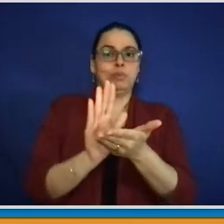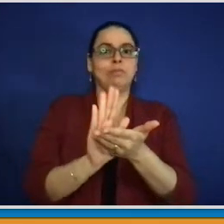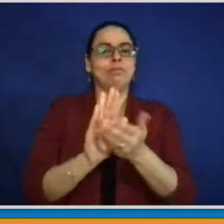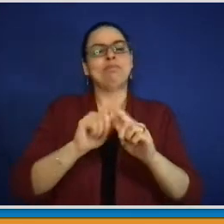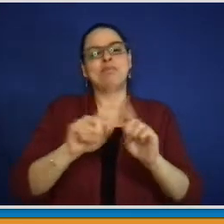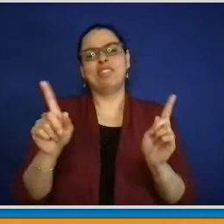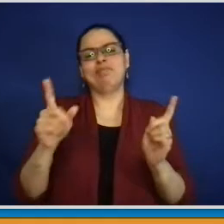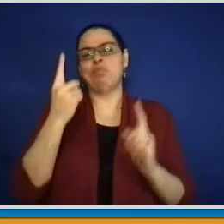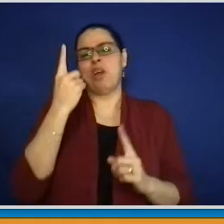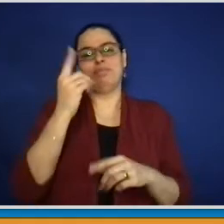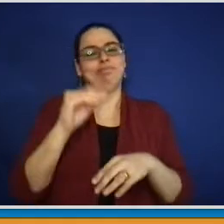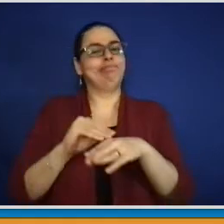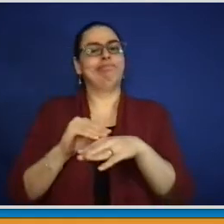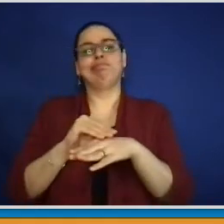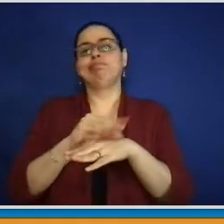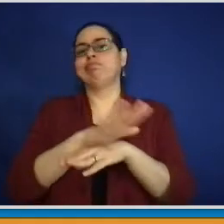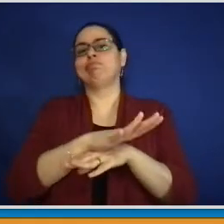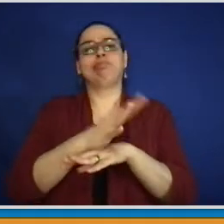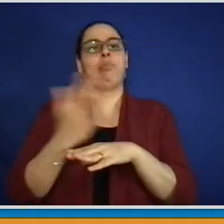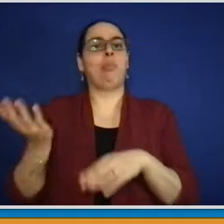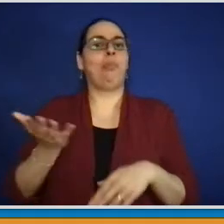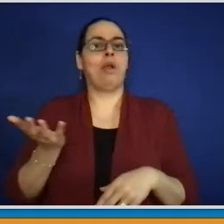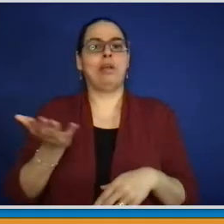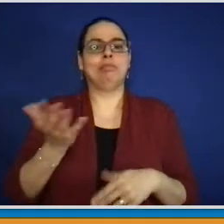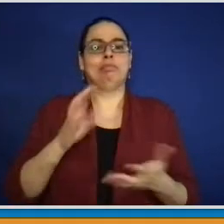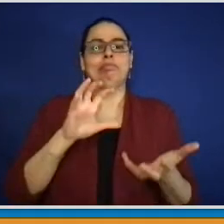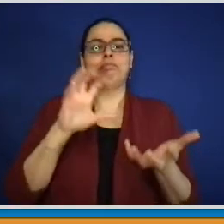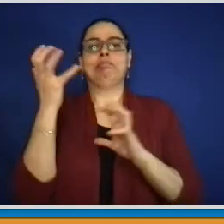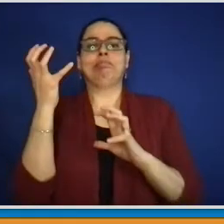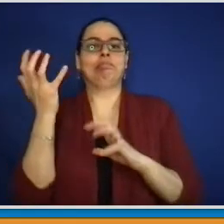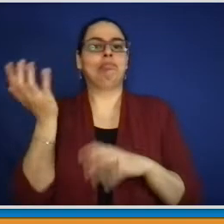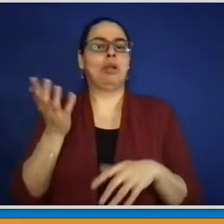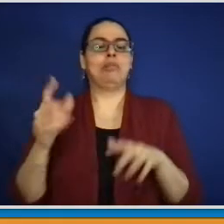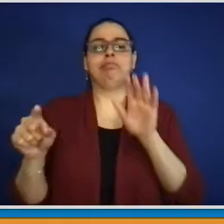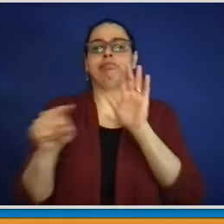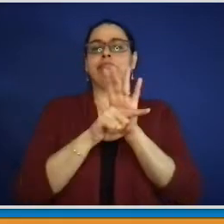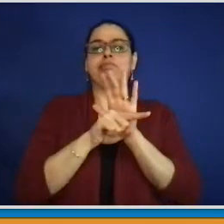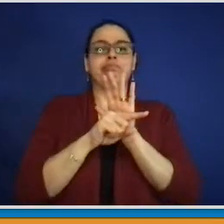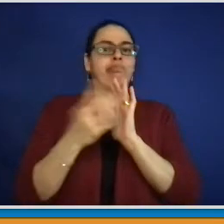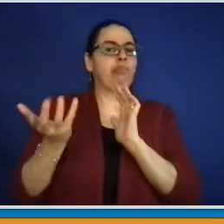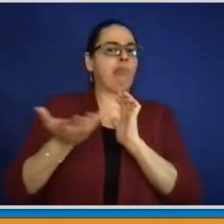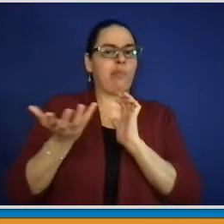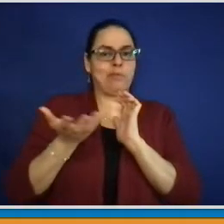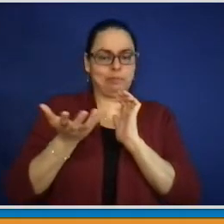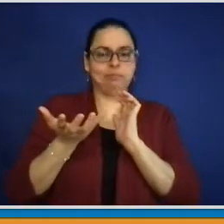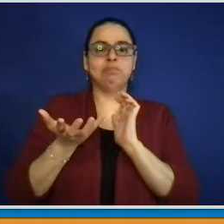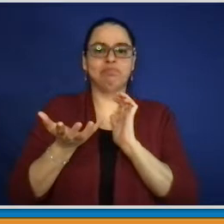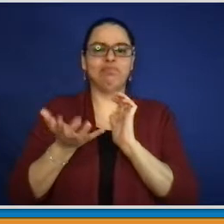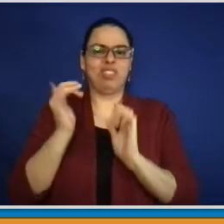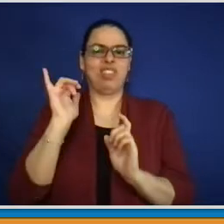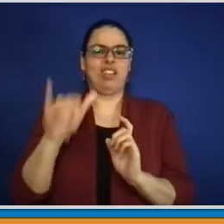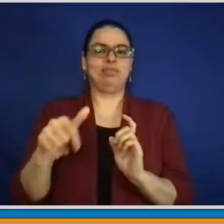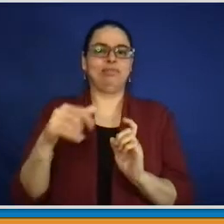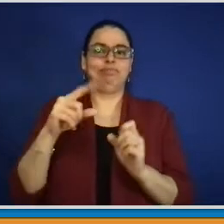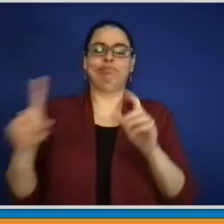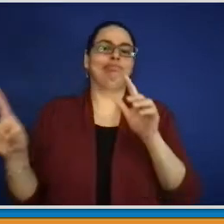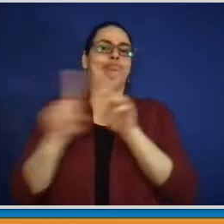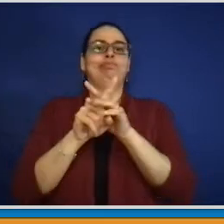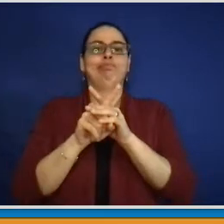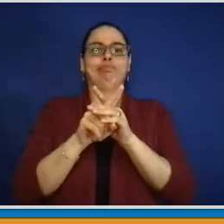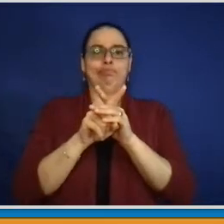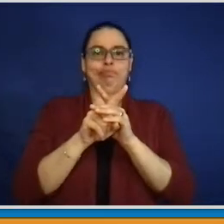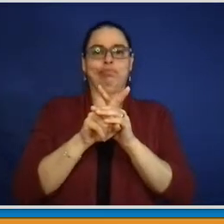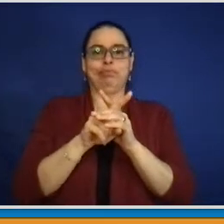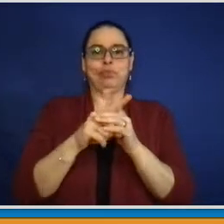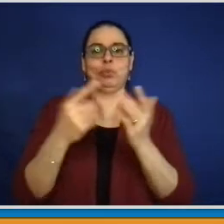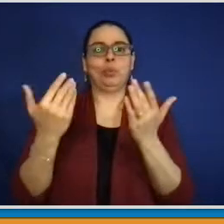in the sense of greater people getting the disease. It's much more communicable. We don't know yet if it involves greater fatality or greater degree